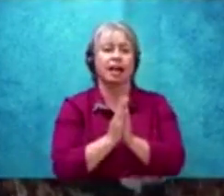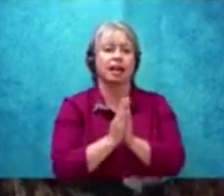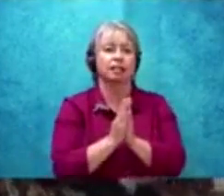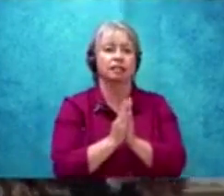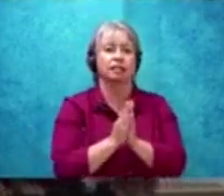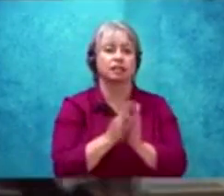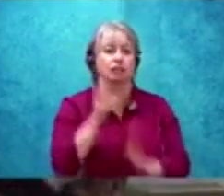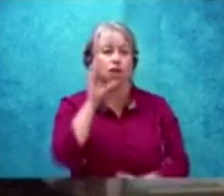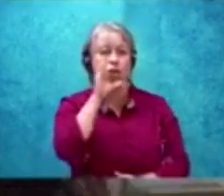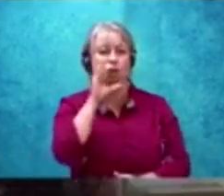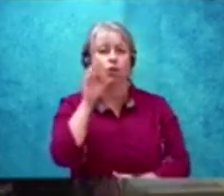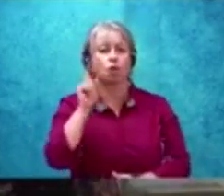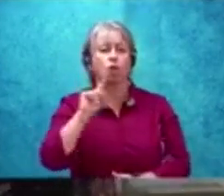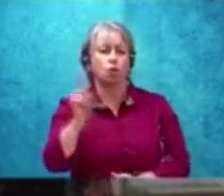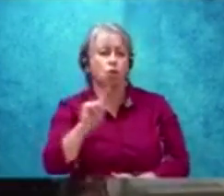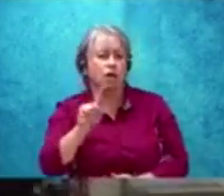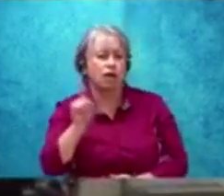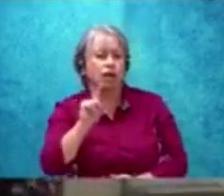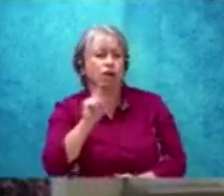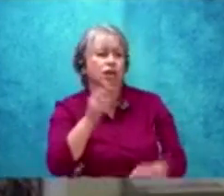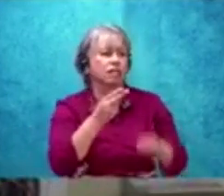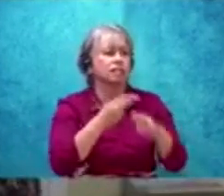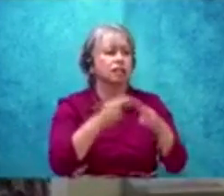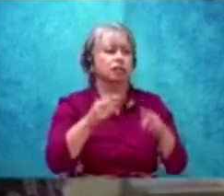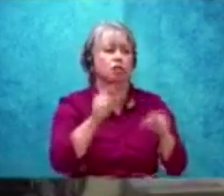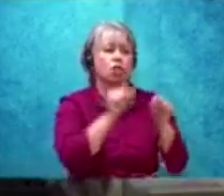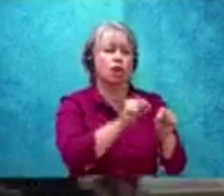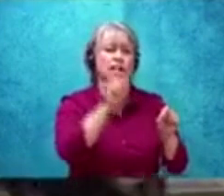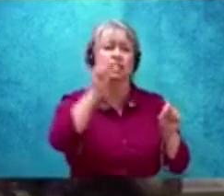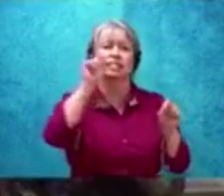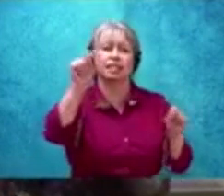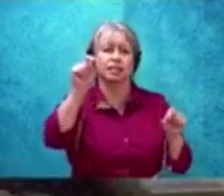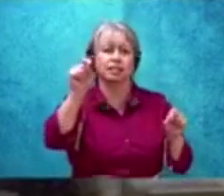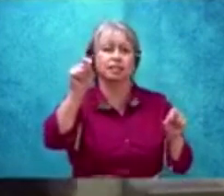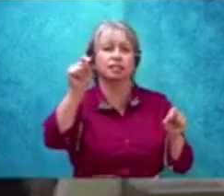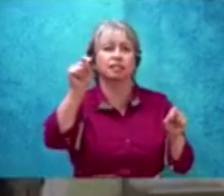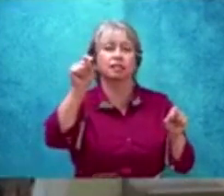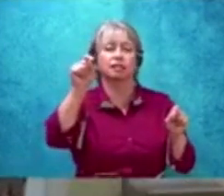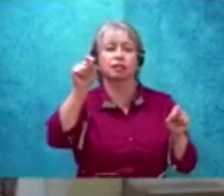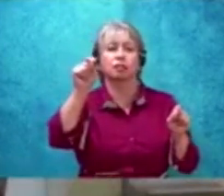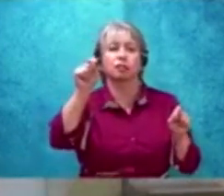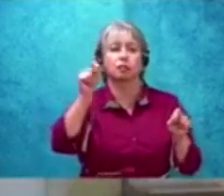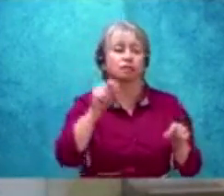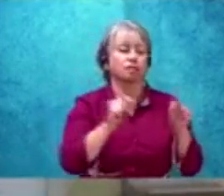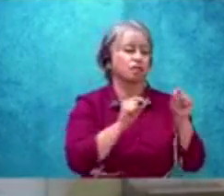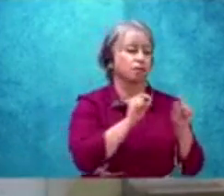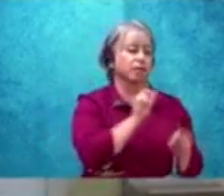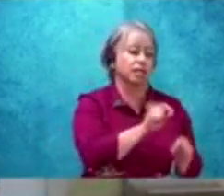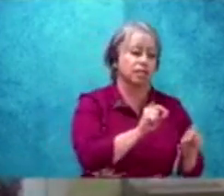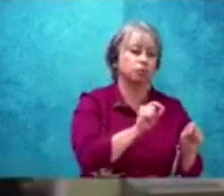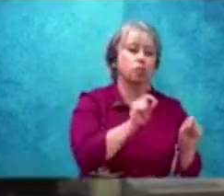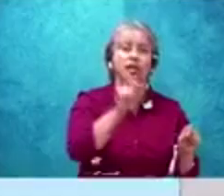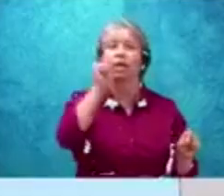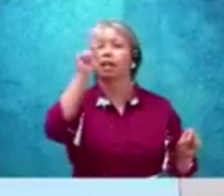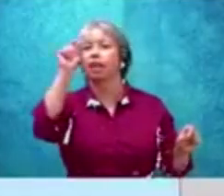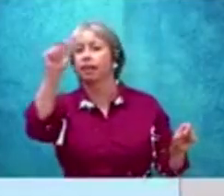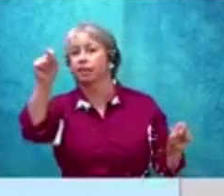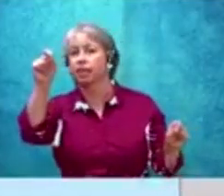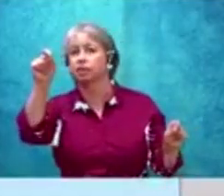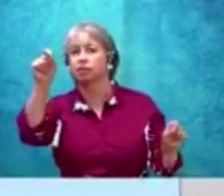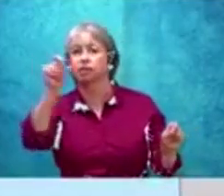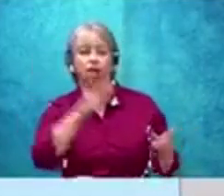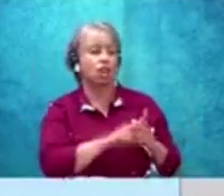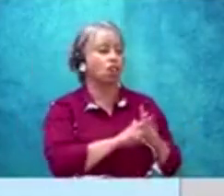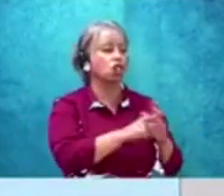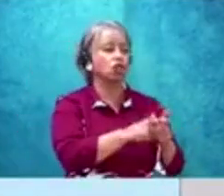the shortest distance. The shortest distance between this point and that point, our start and